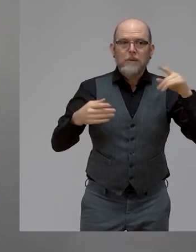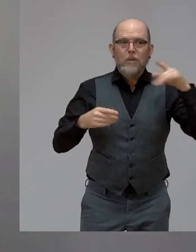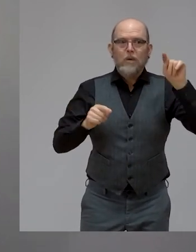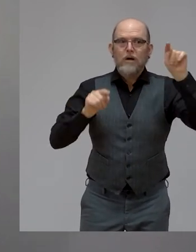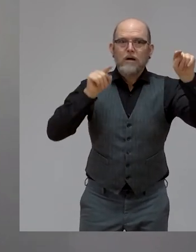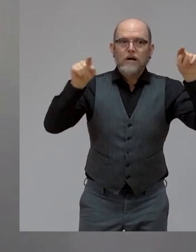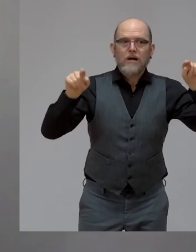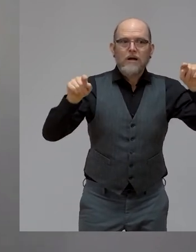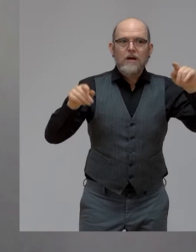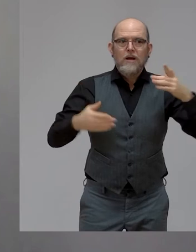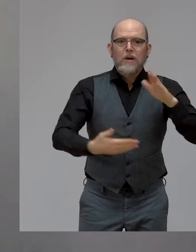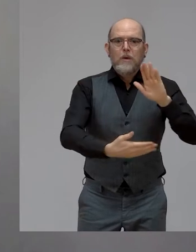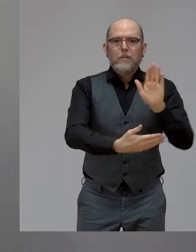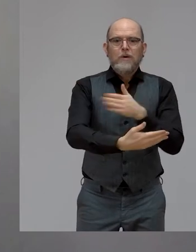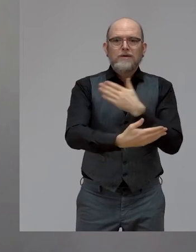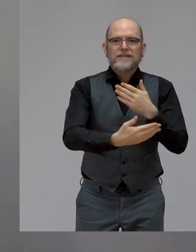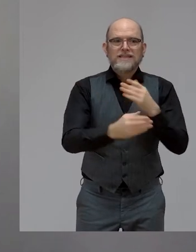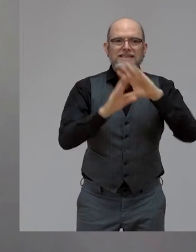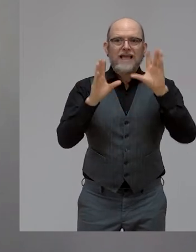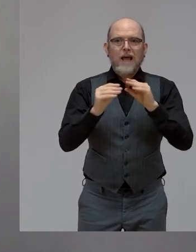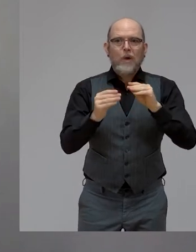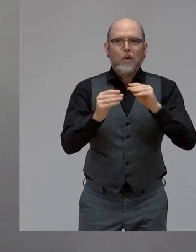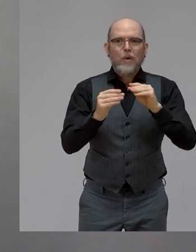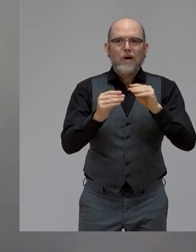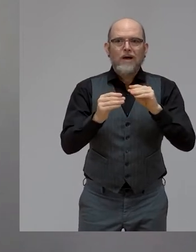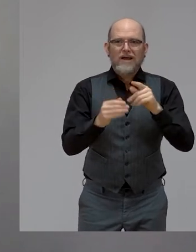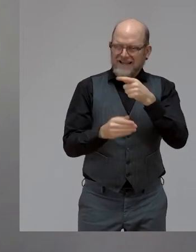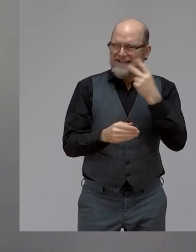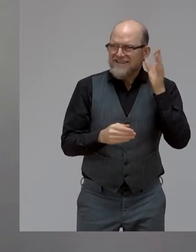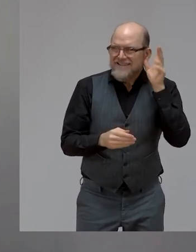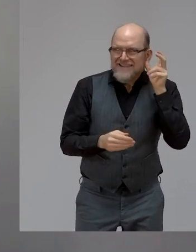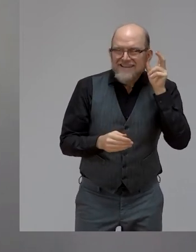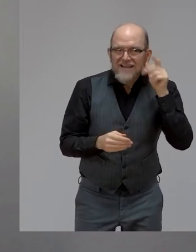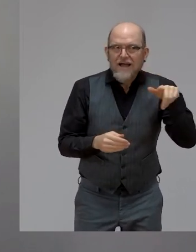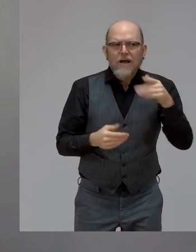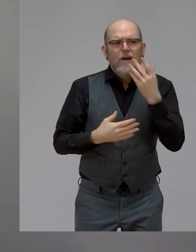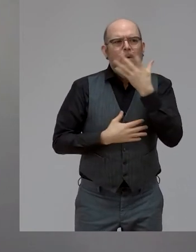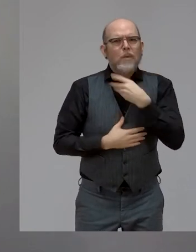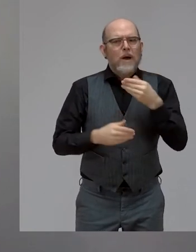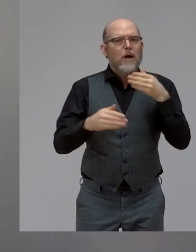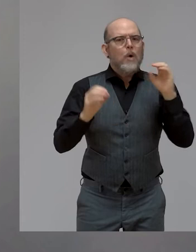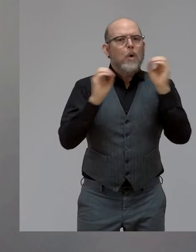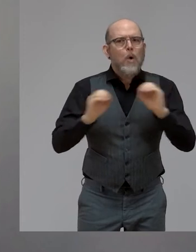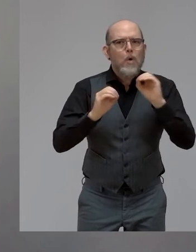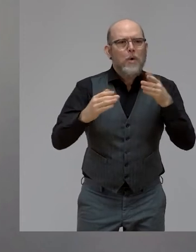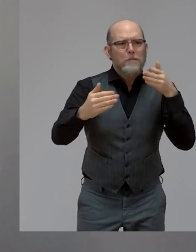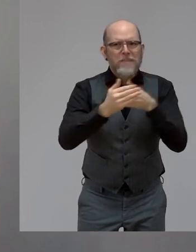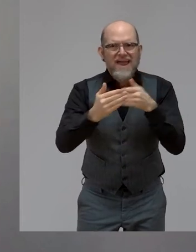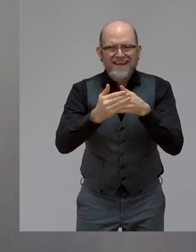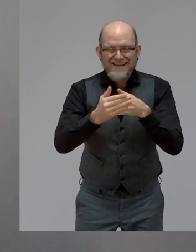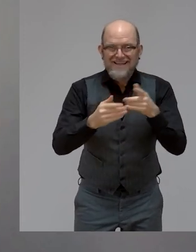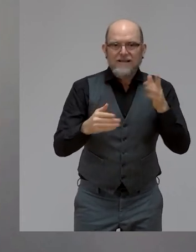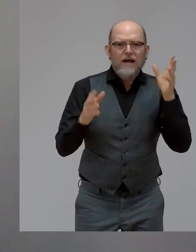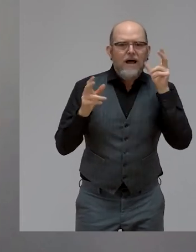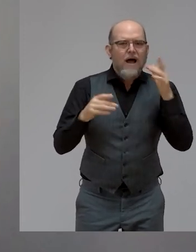and all the barriers that are here for us to connect with each other. And the most potent and